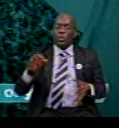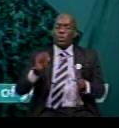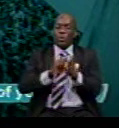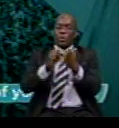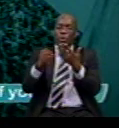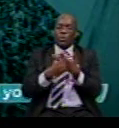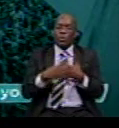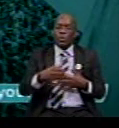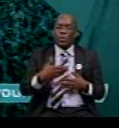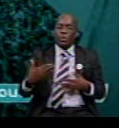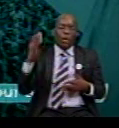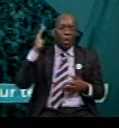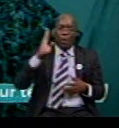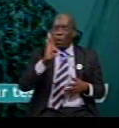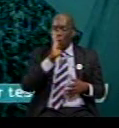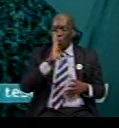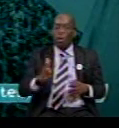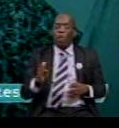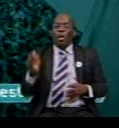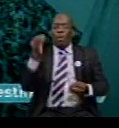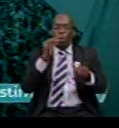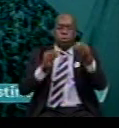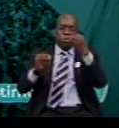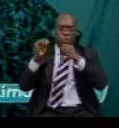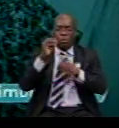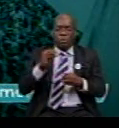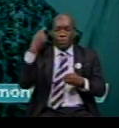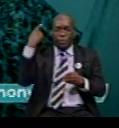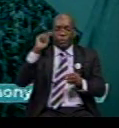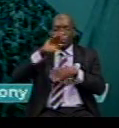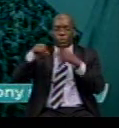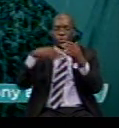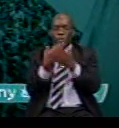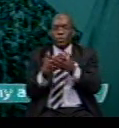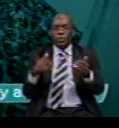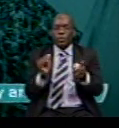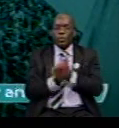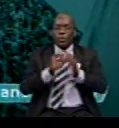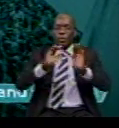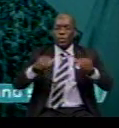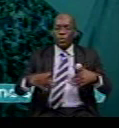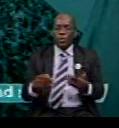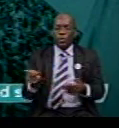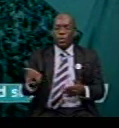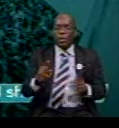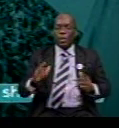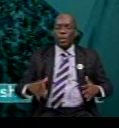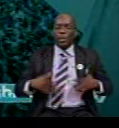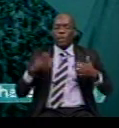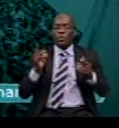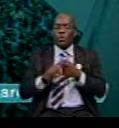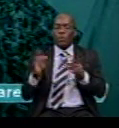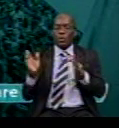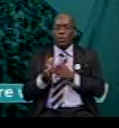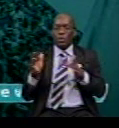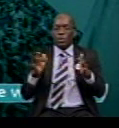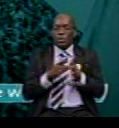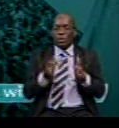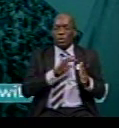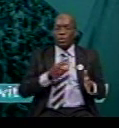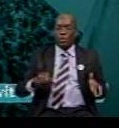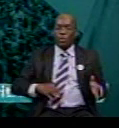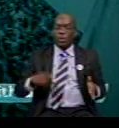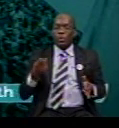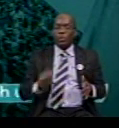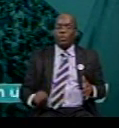have given their life to Jesus Christ, both online and physically. The banquet, for those of us